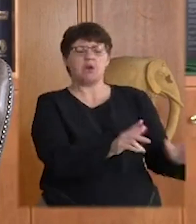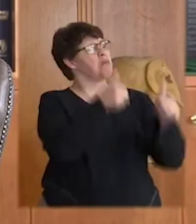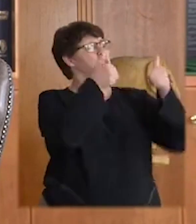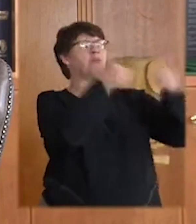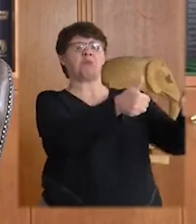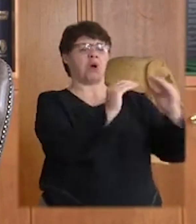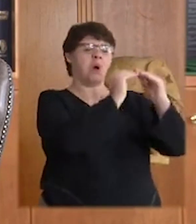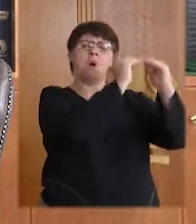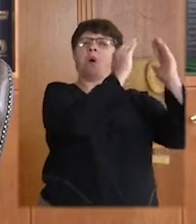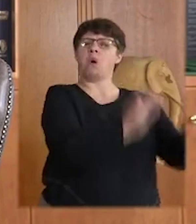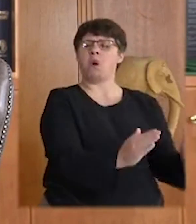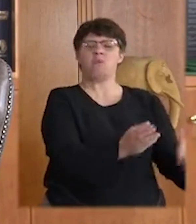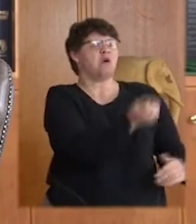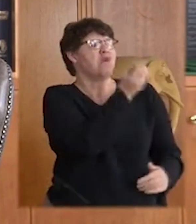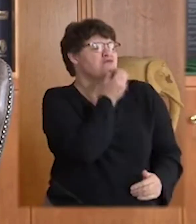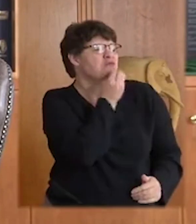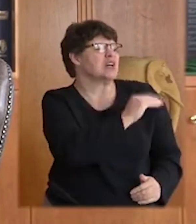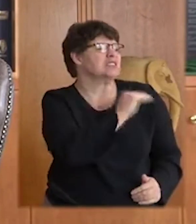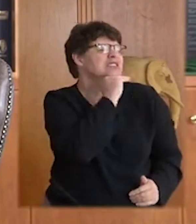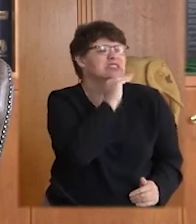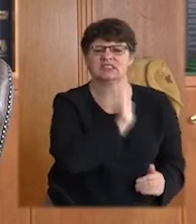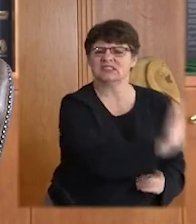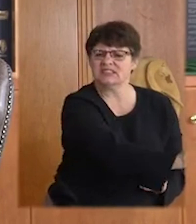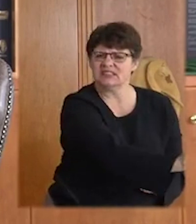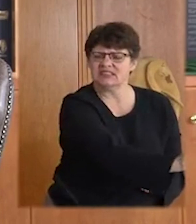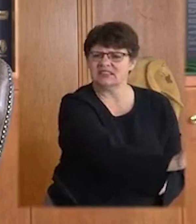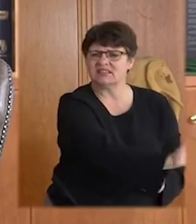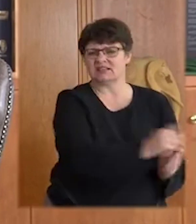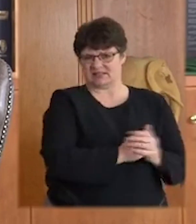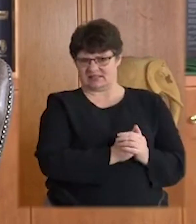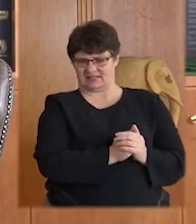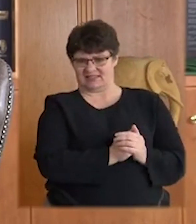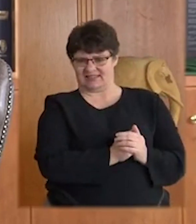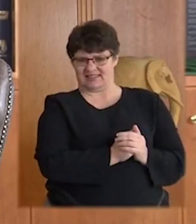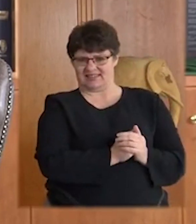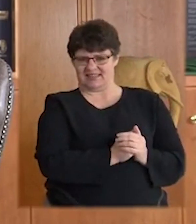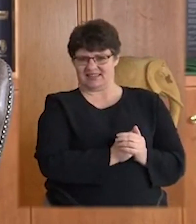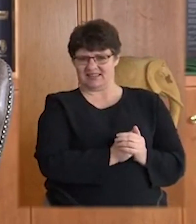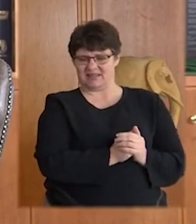lockdown in a comfortable home with a fully stocked fridge,